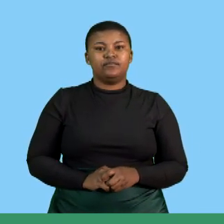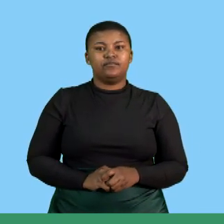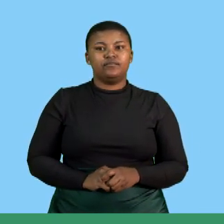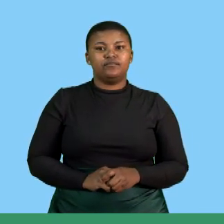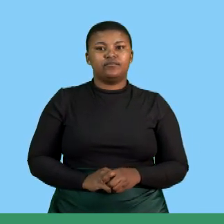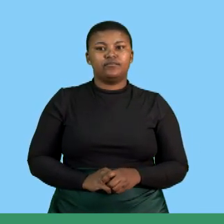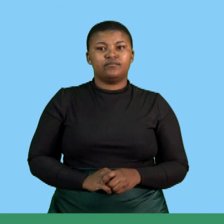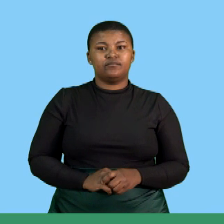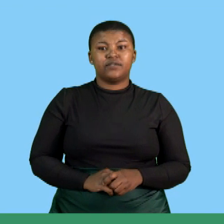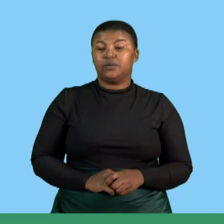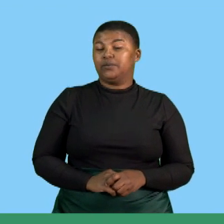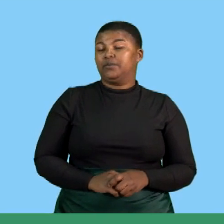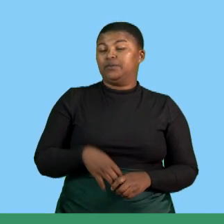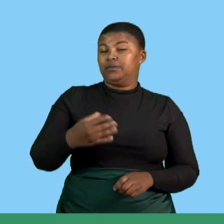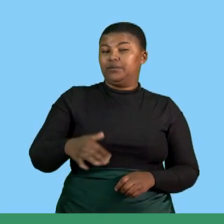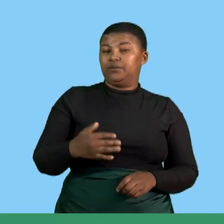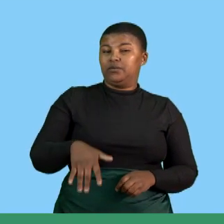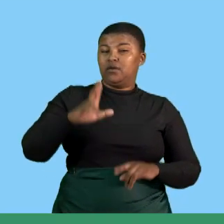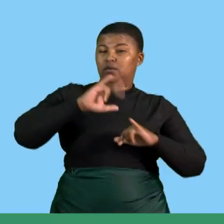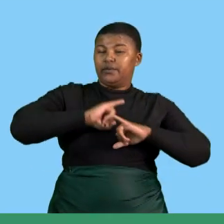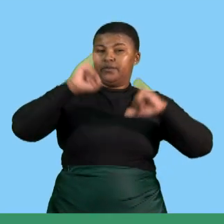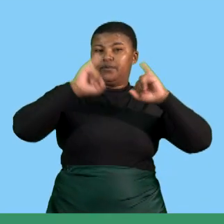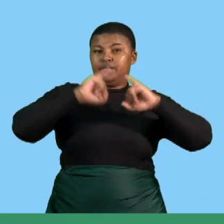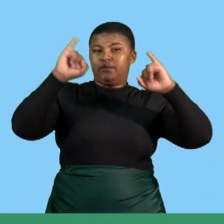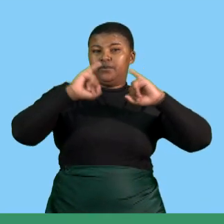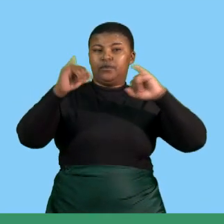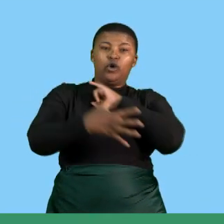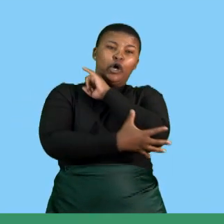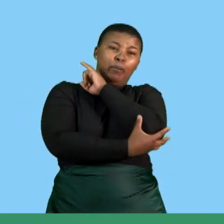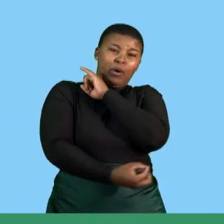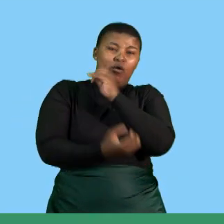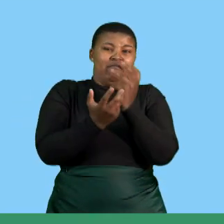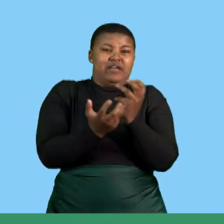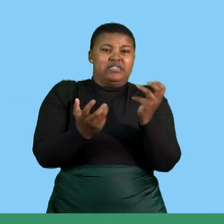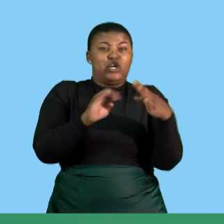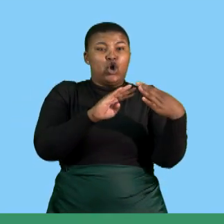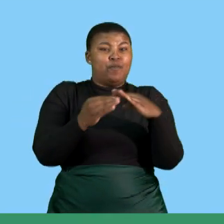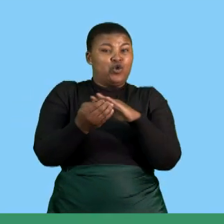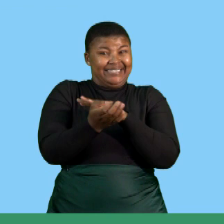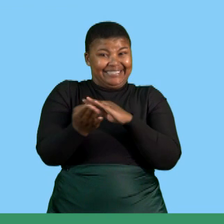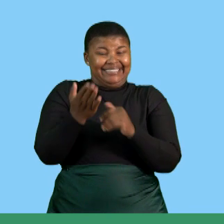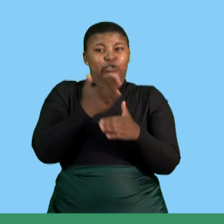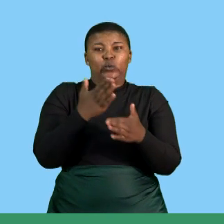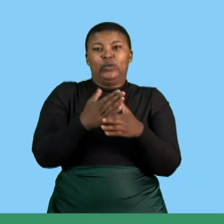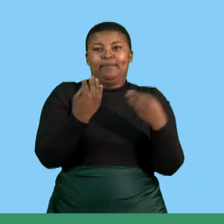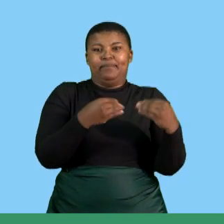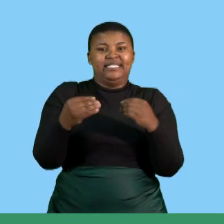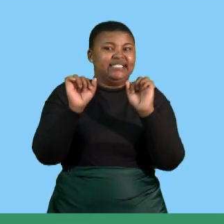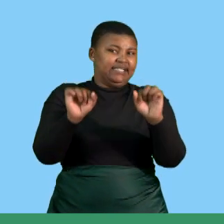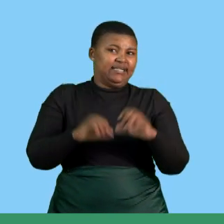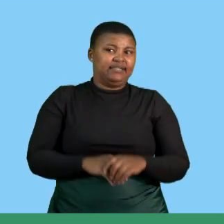scenario continues. There is extreme poverty in the community where they operate their